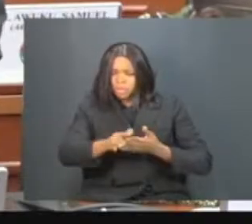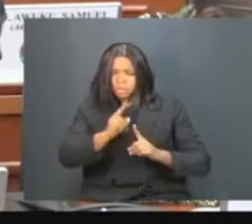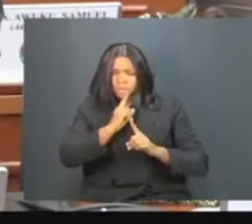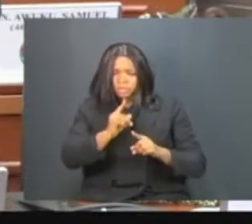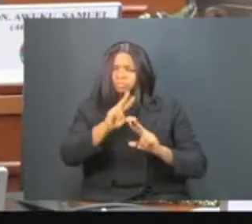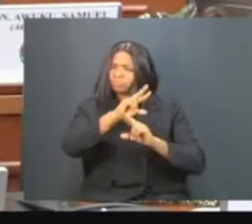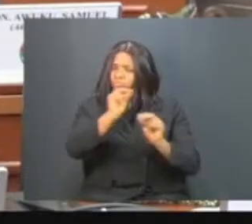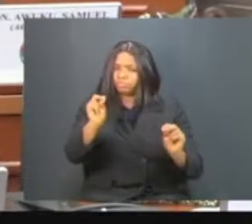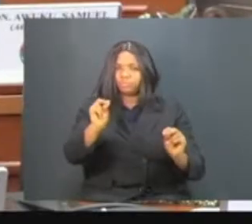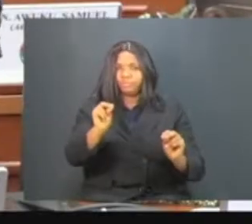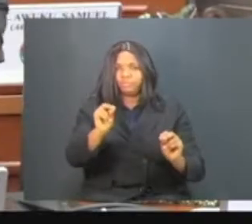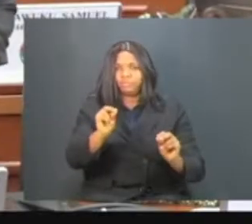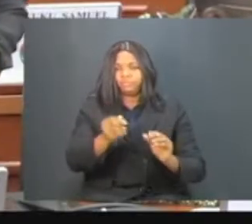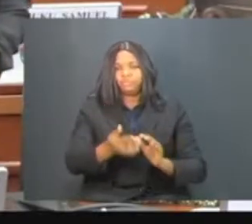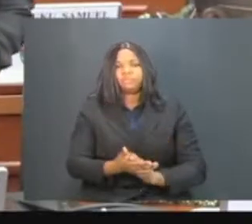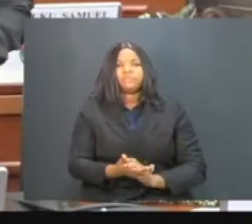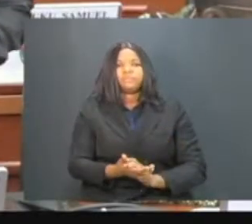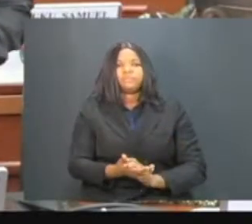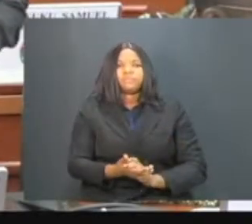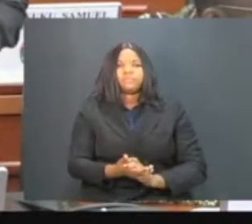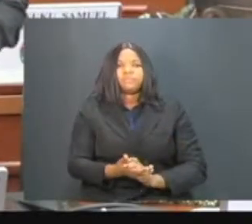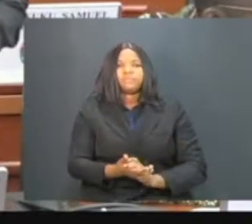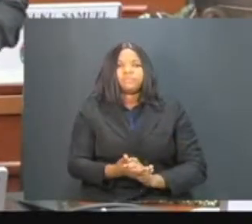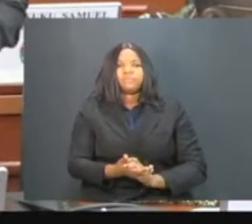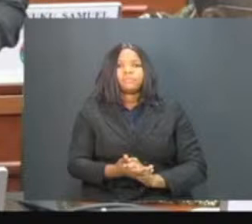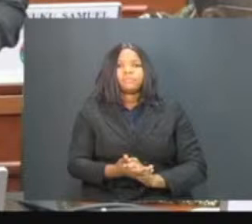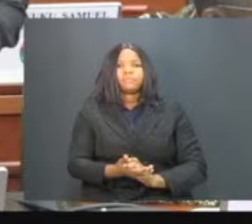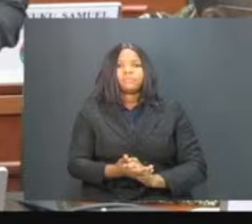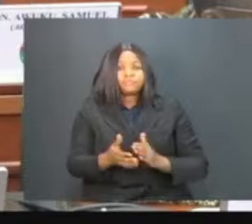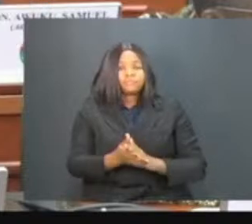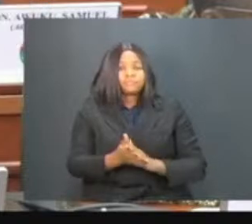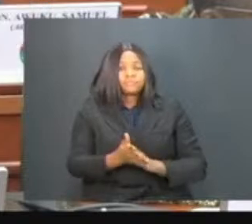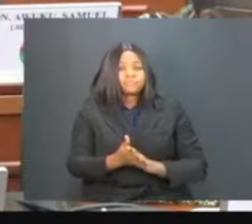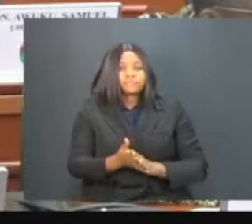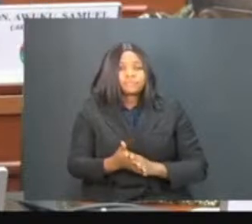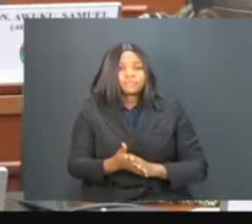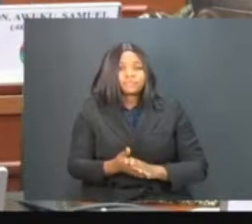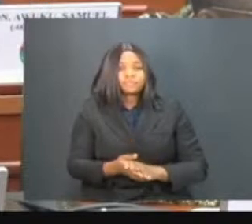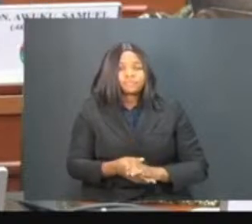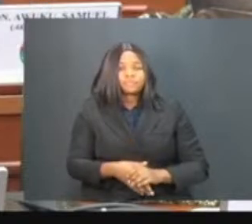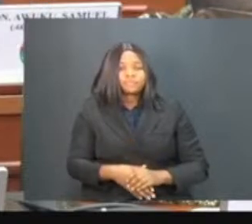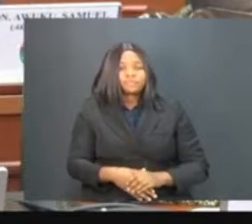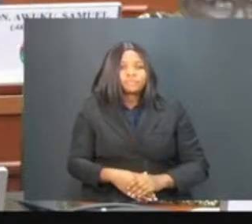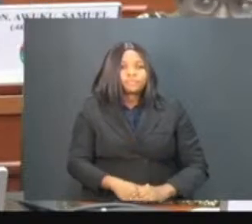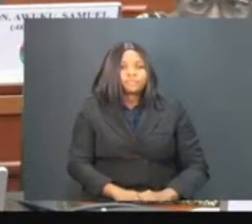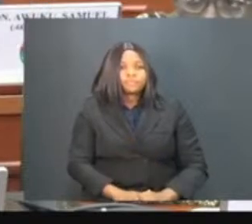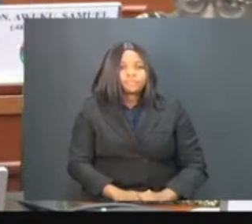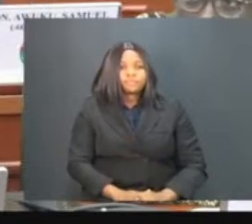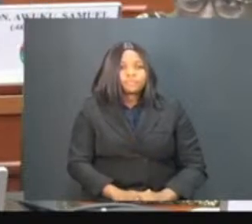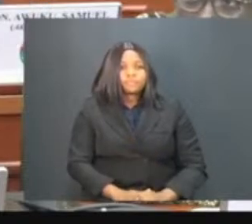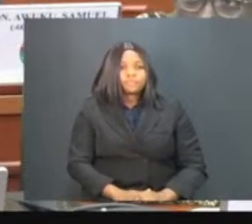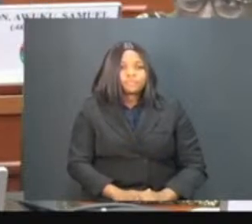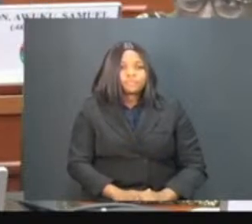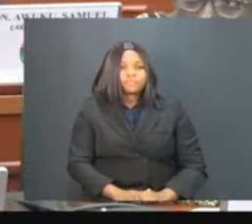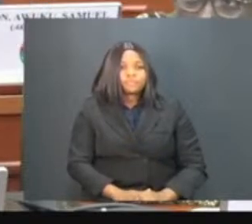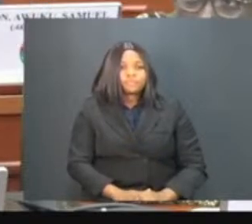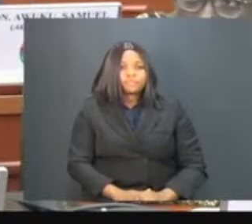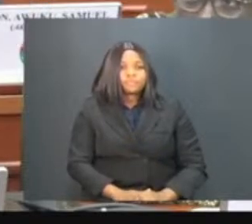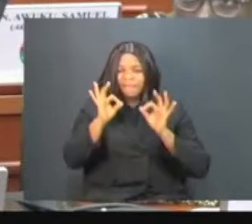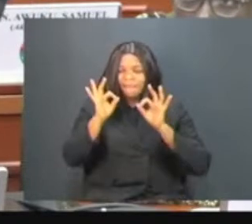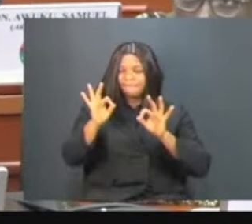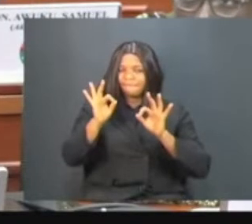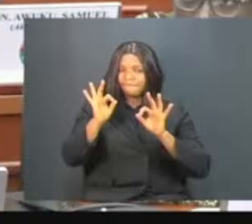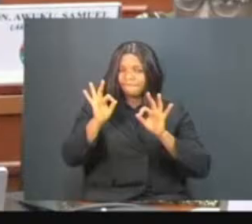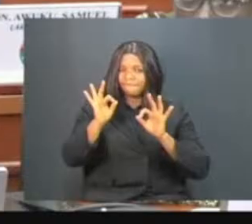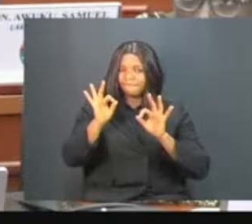Energy. Mr. Speaker, let us also, as I say, be fair to the facts. And